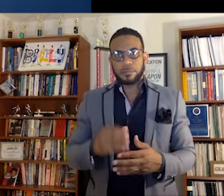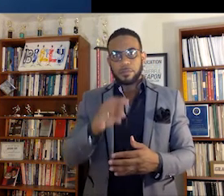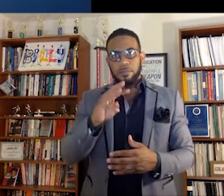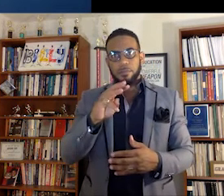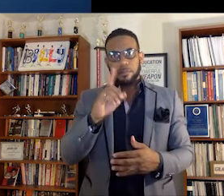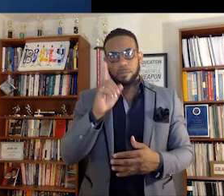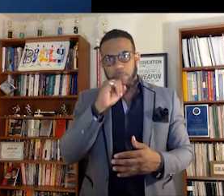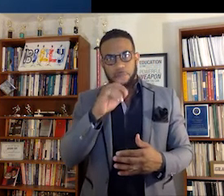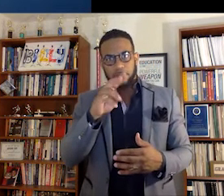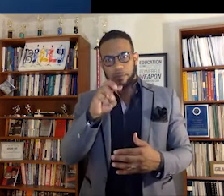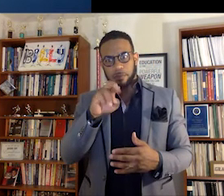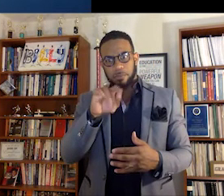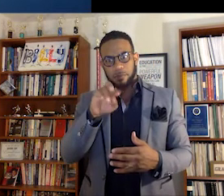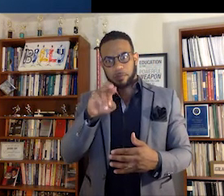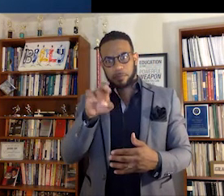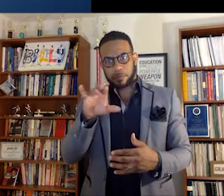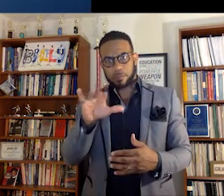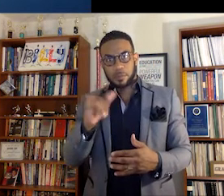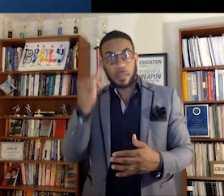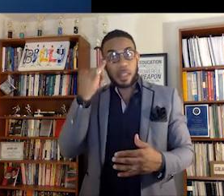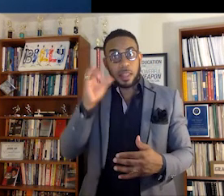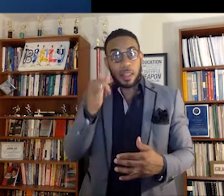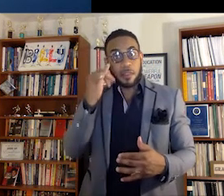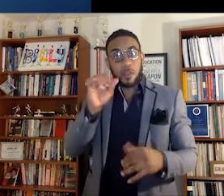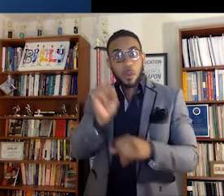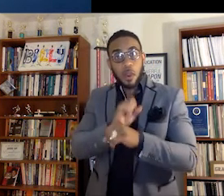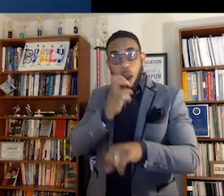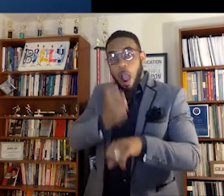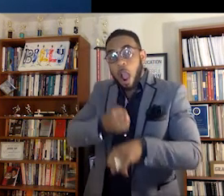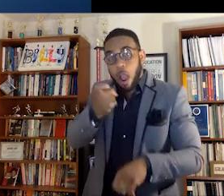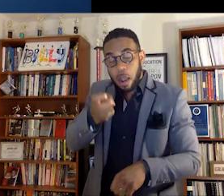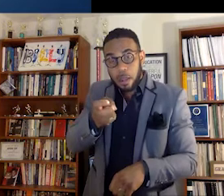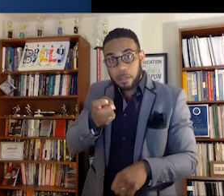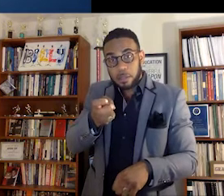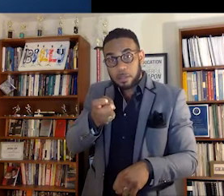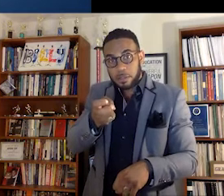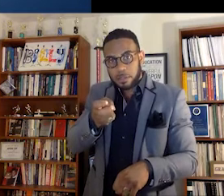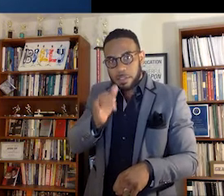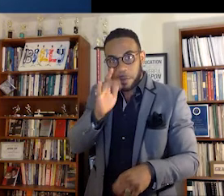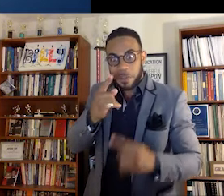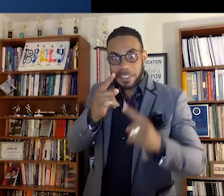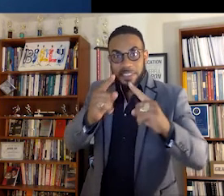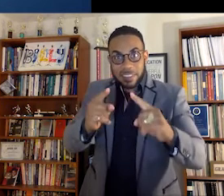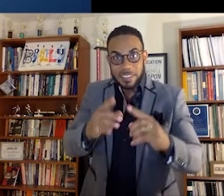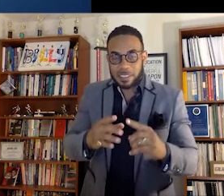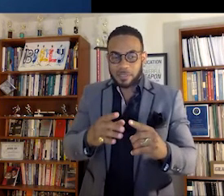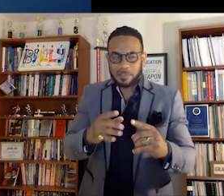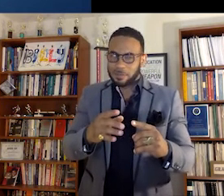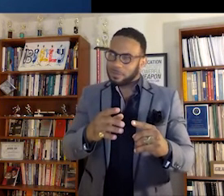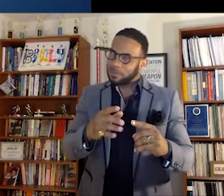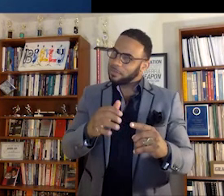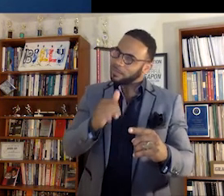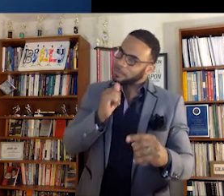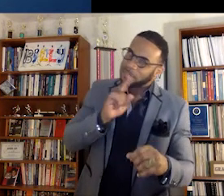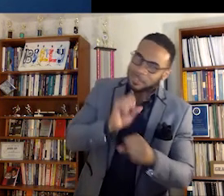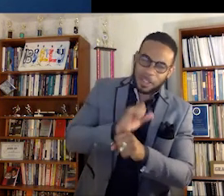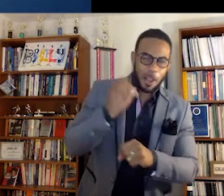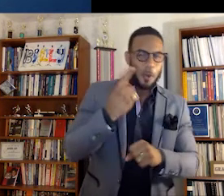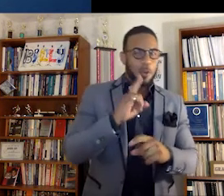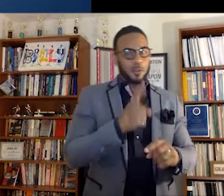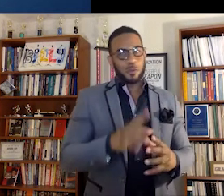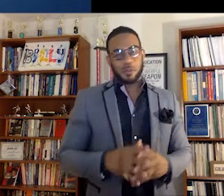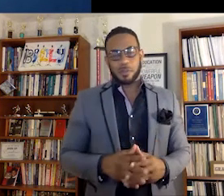of meritocracy. So the idea that if you work really hard, that you will succeed. Well, that's not necessarily always